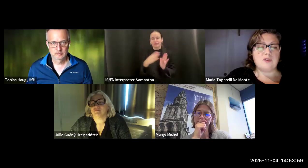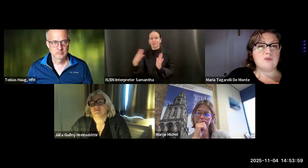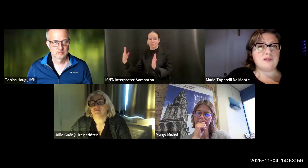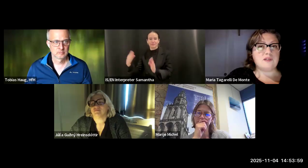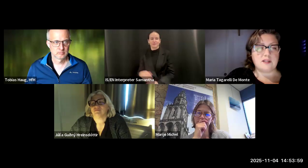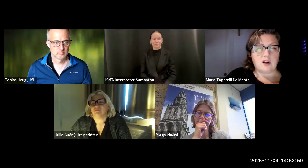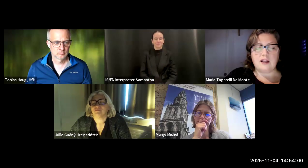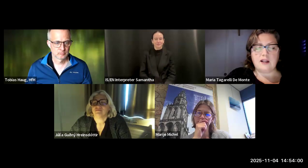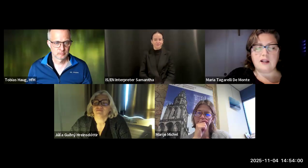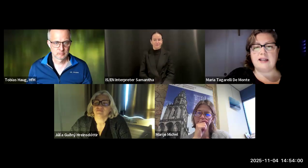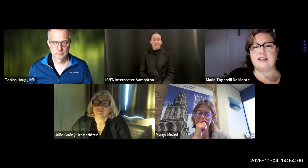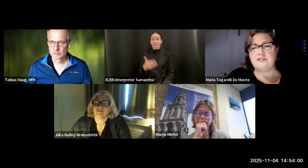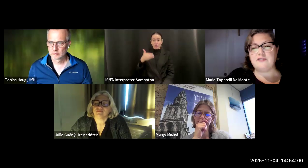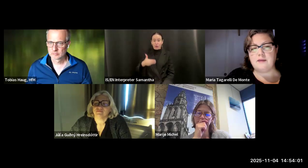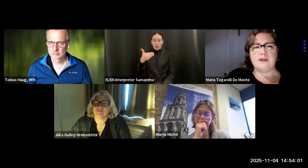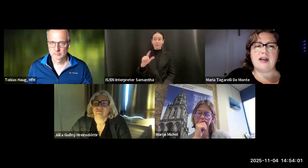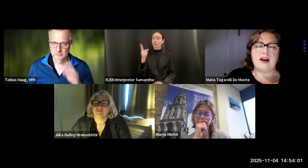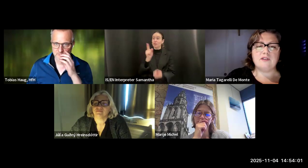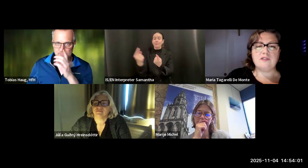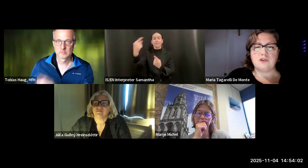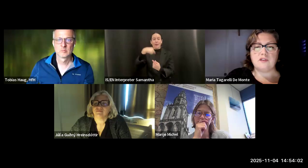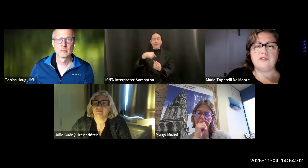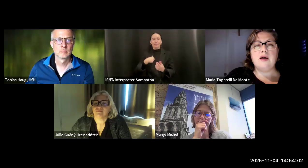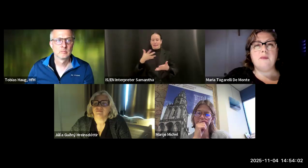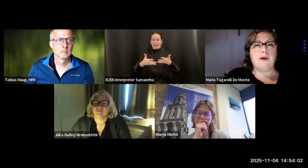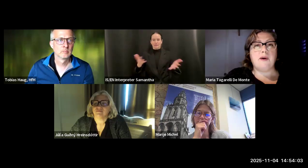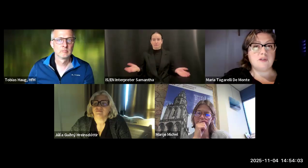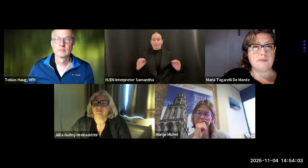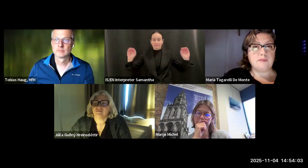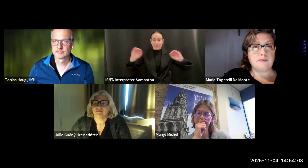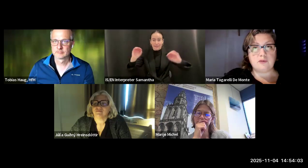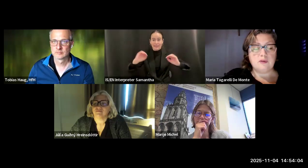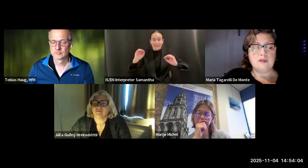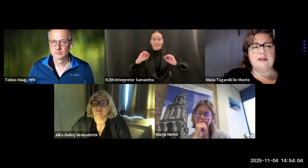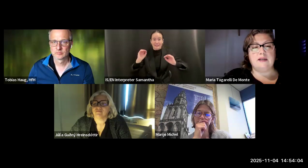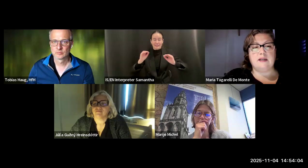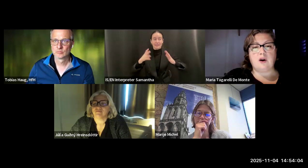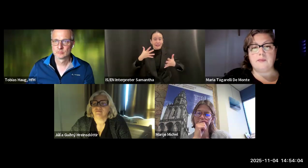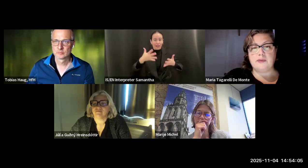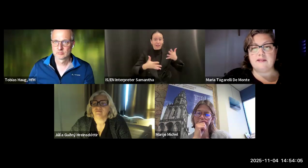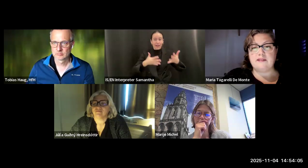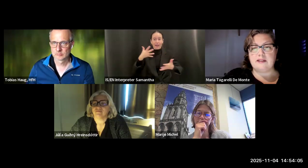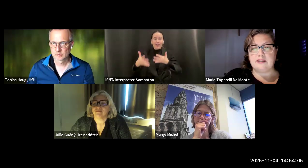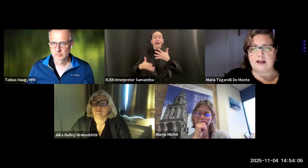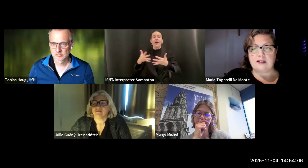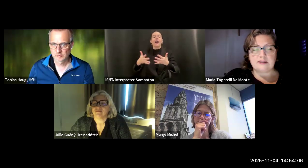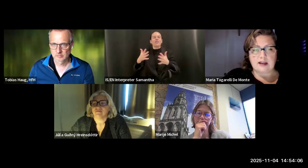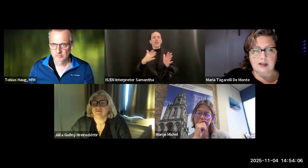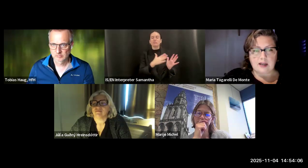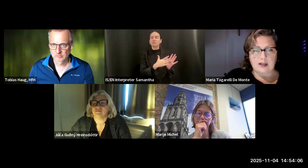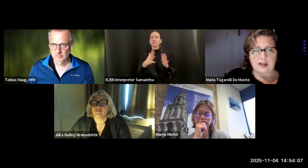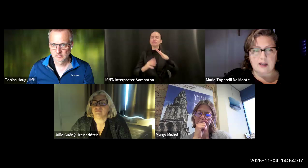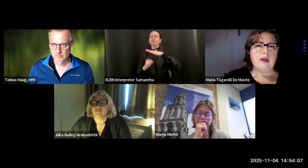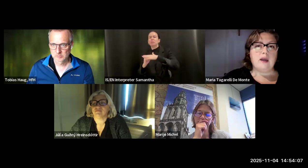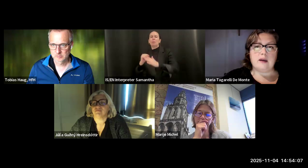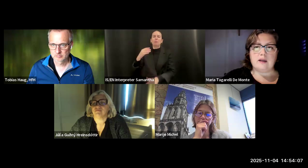when they have no skills at all and leave them when they have a sort of partial B2 competence in Italian